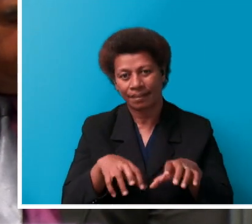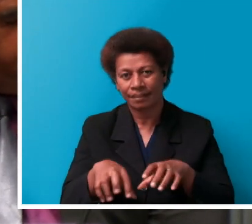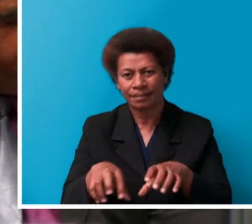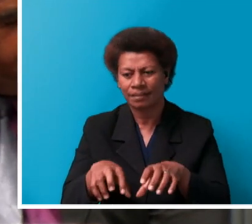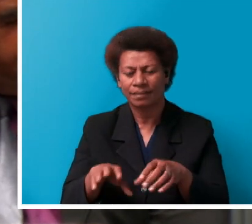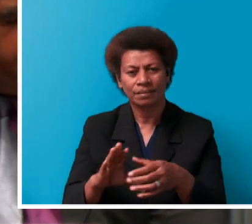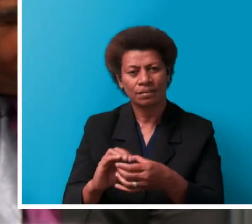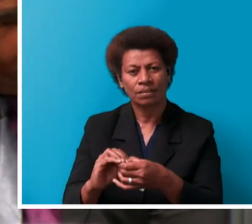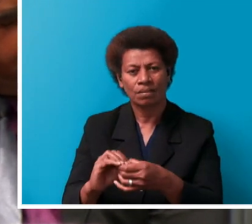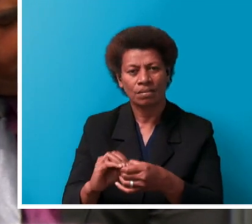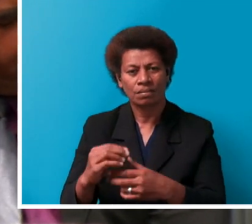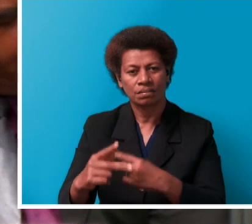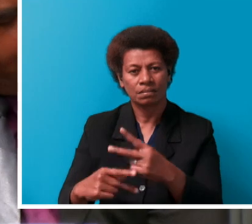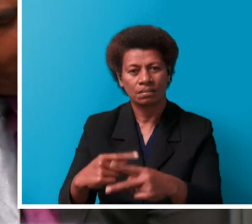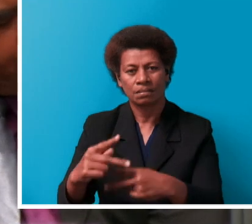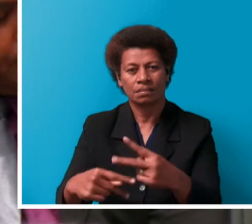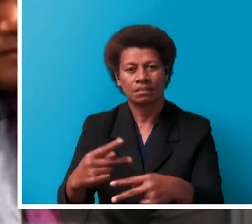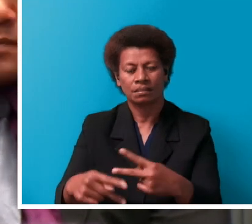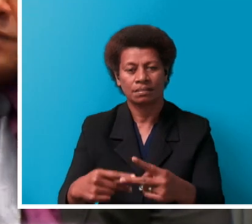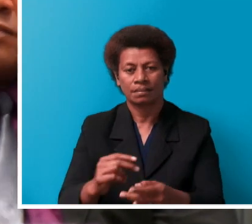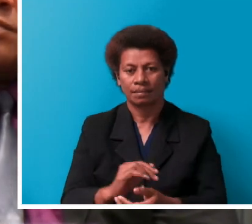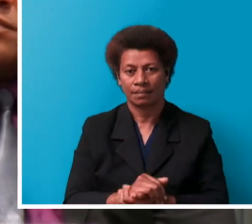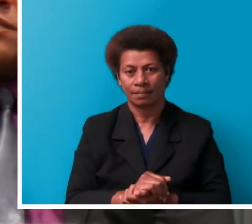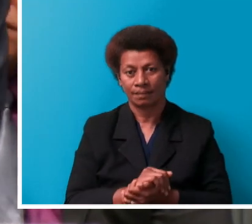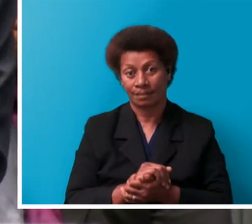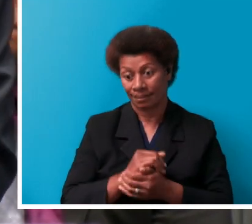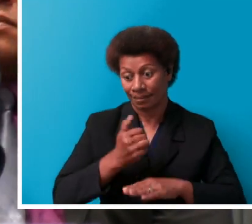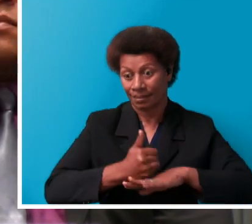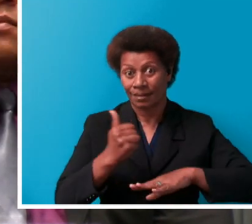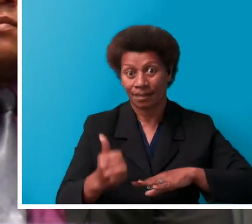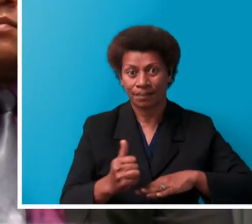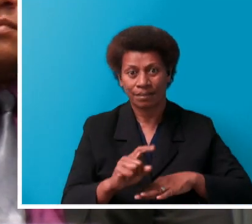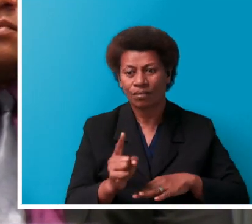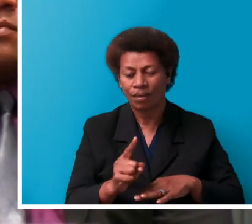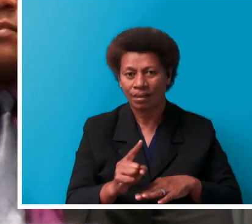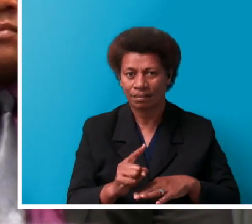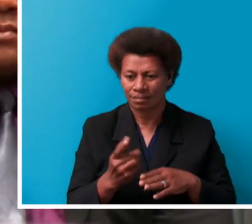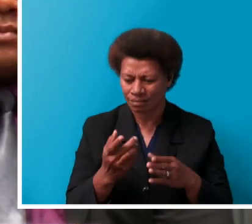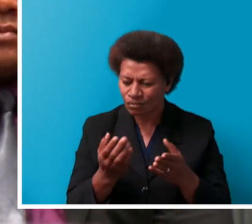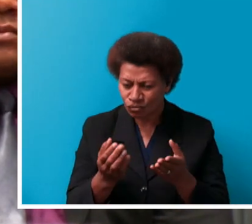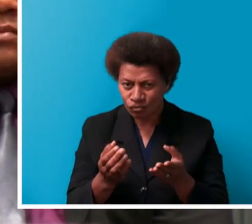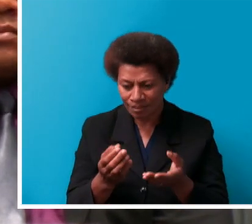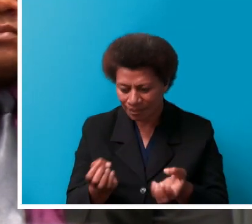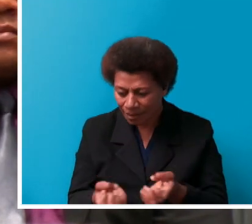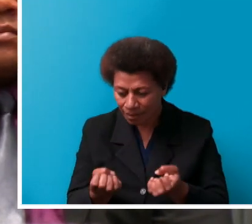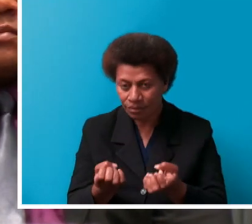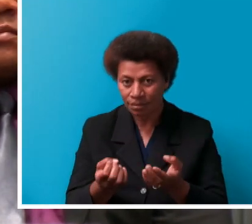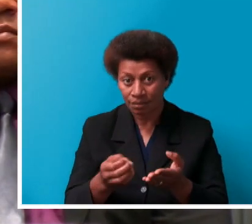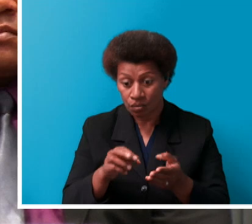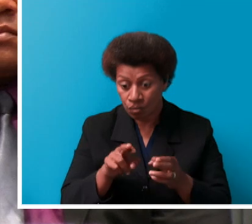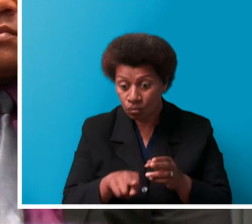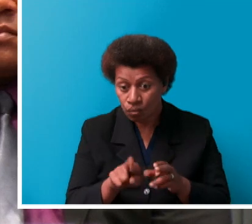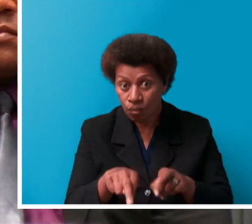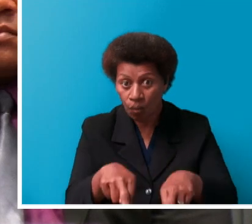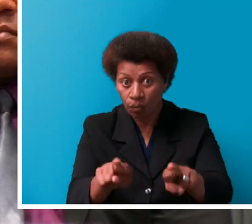own progress. The government's role is to create the enabling environment, to ensure that infrastructure is in